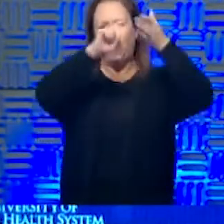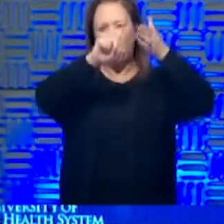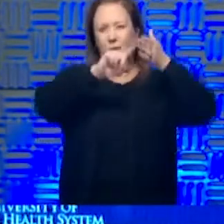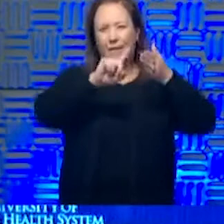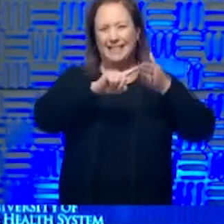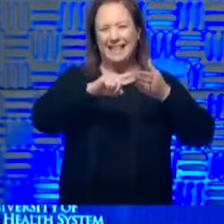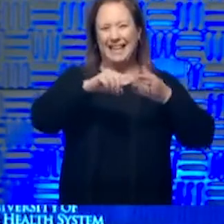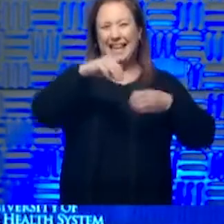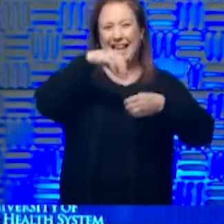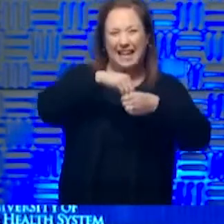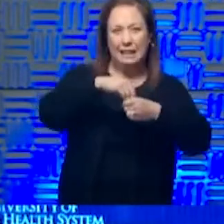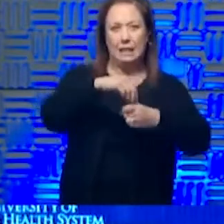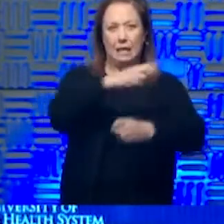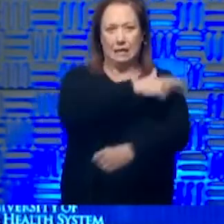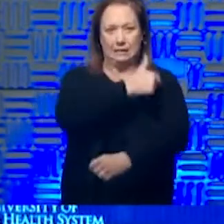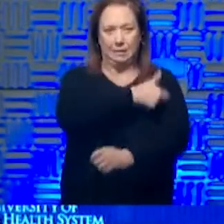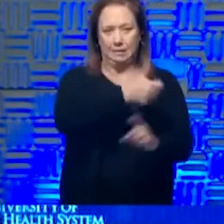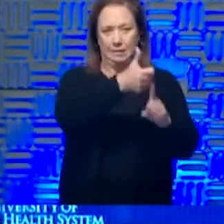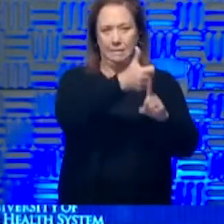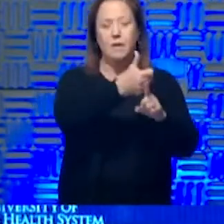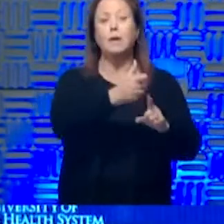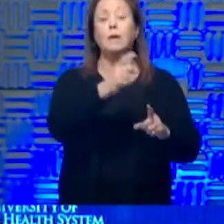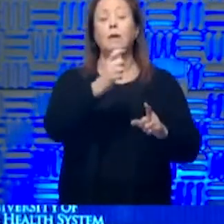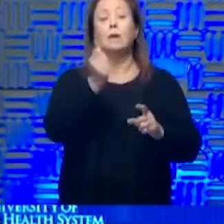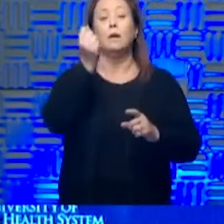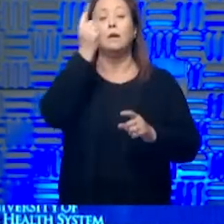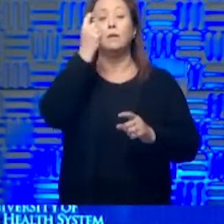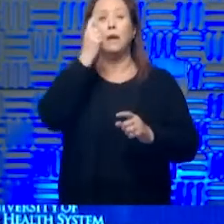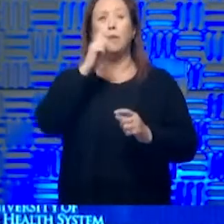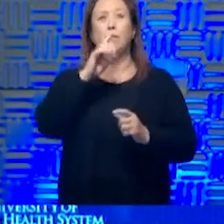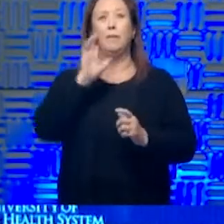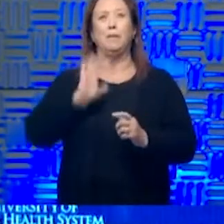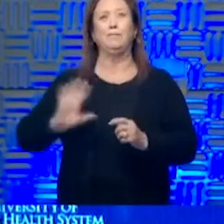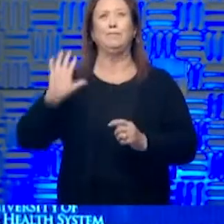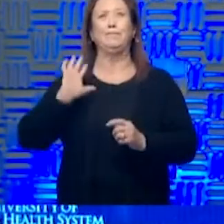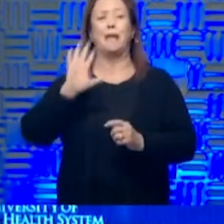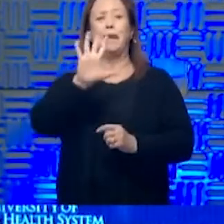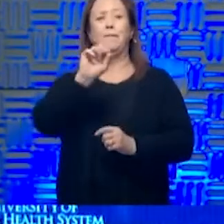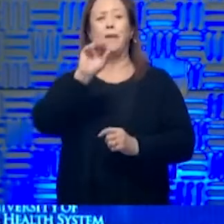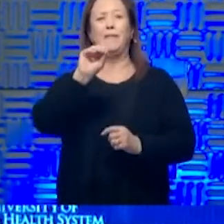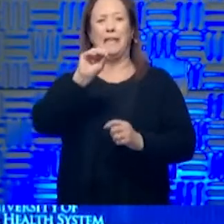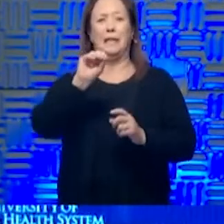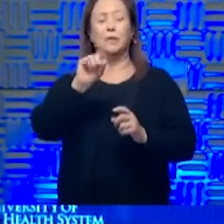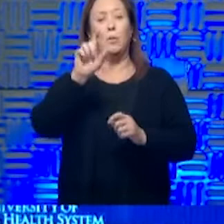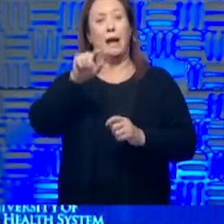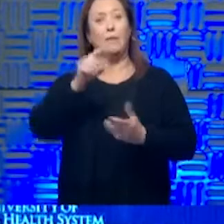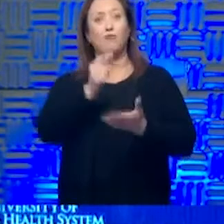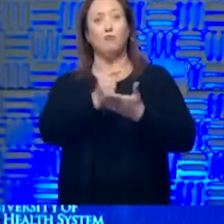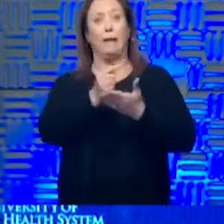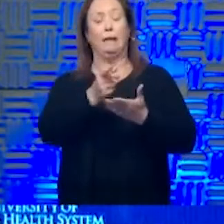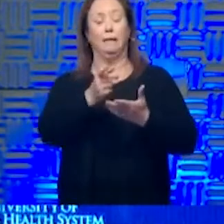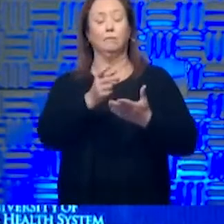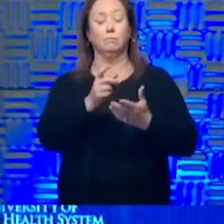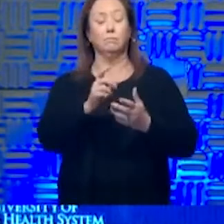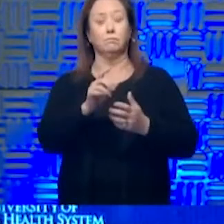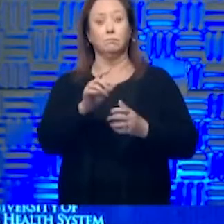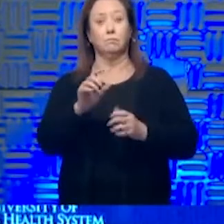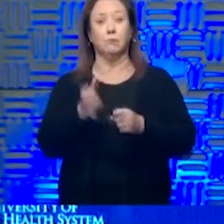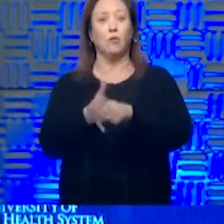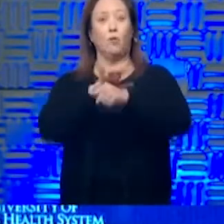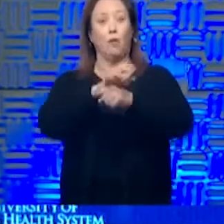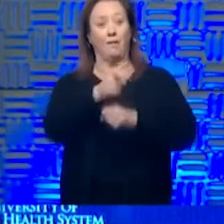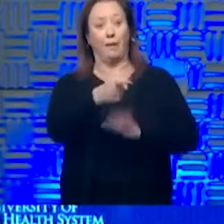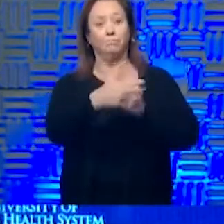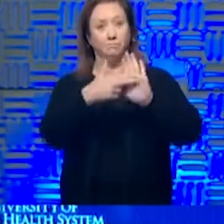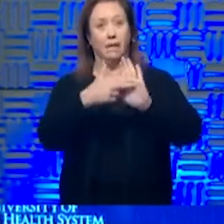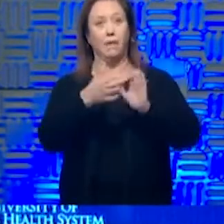investigation inside our hospital, because at one point we were in the mid-50s around that, and we have to treat all those as if they had COVID-19, and because of